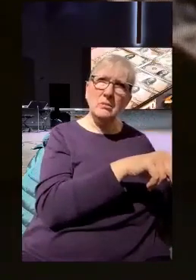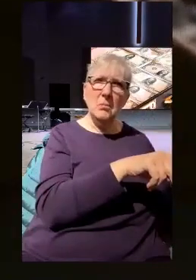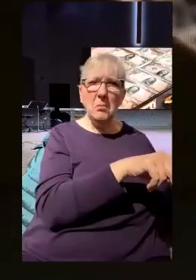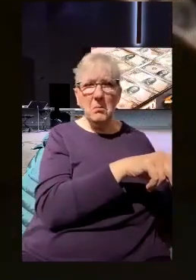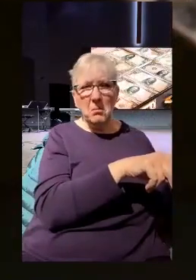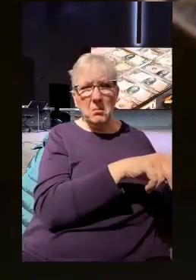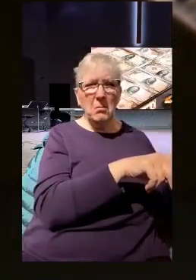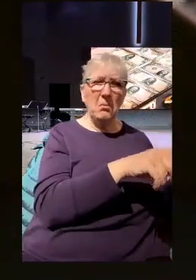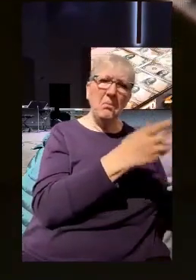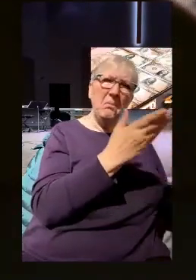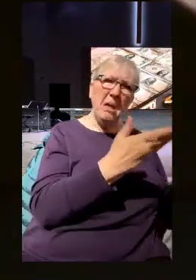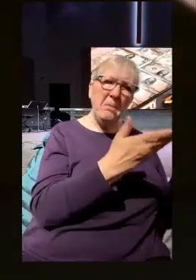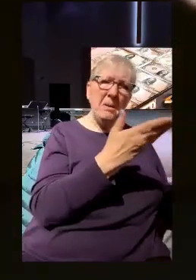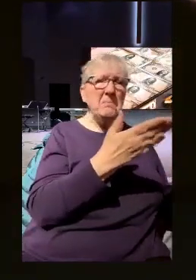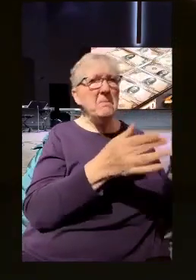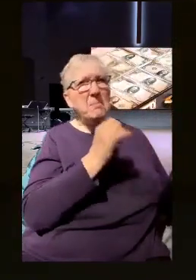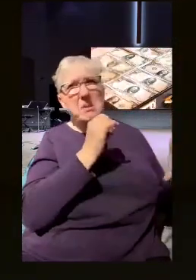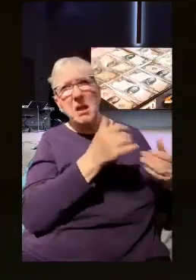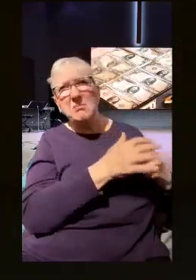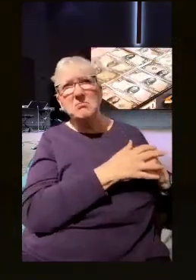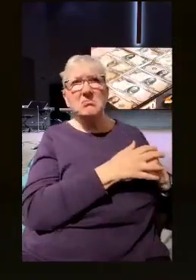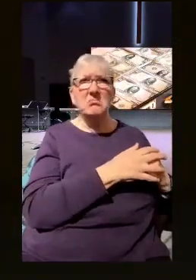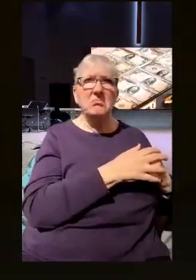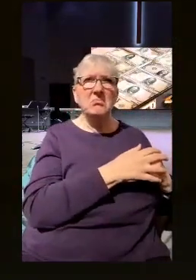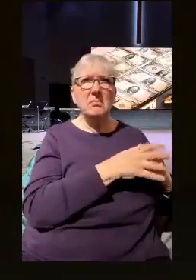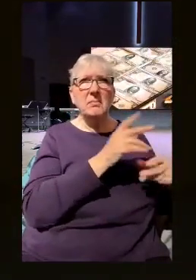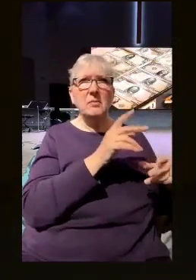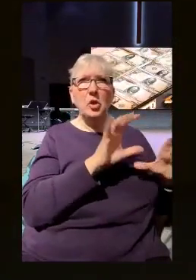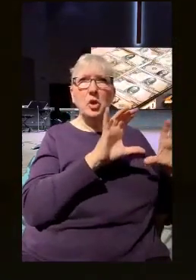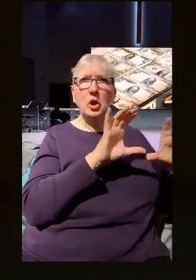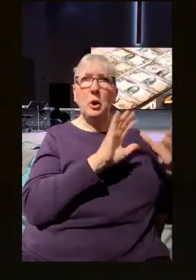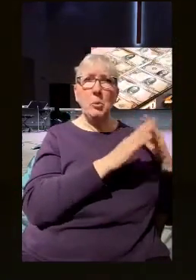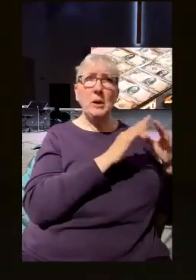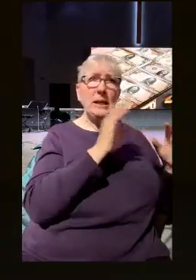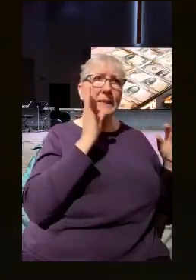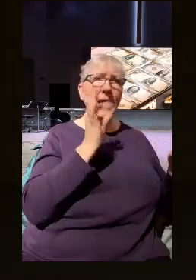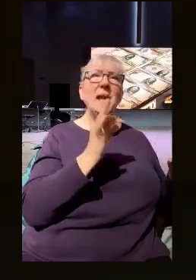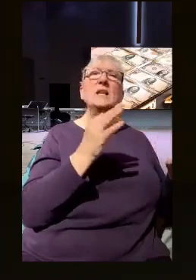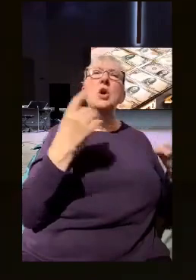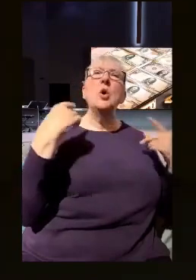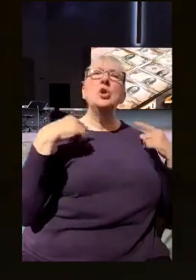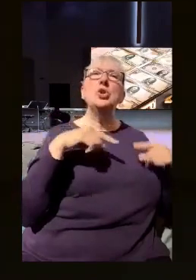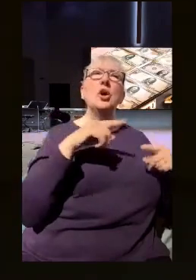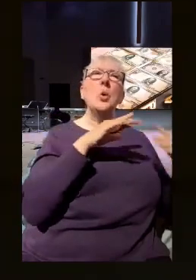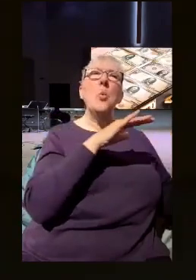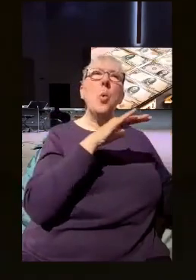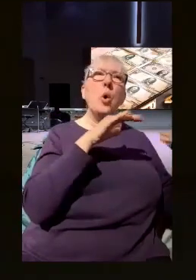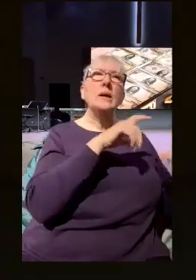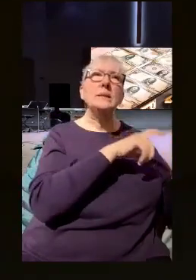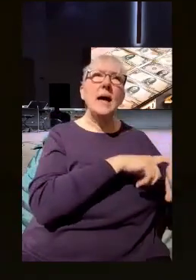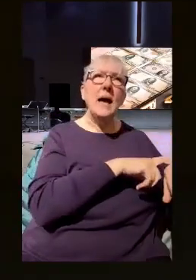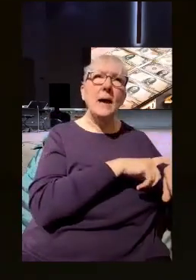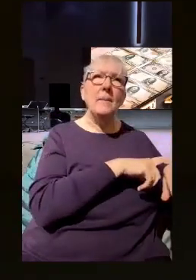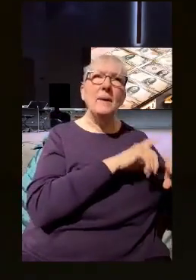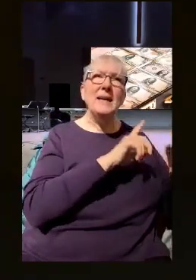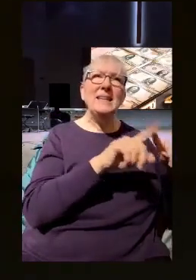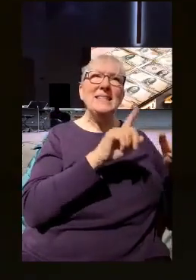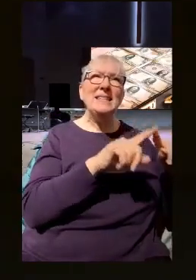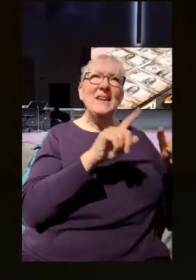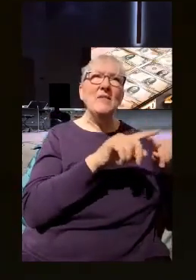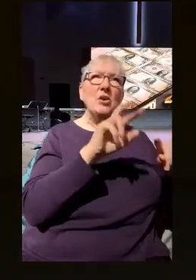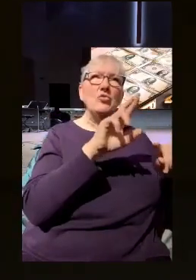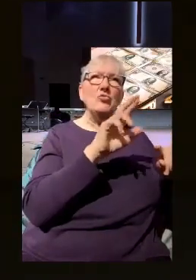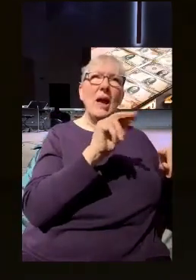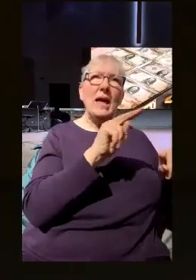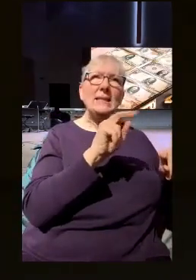nah. And then over the centuries, in times of war, right, different ransoms would be levied for various captives of various